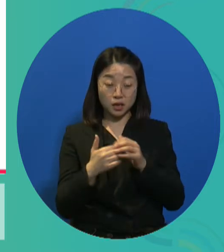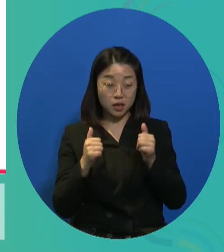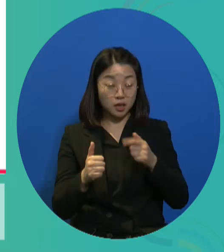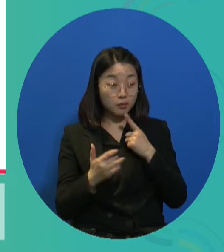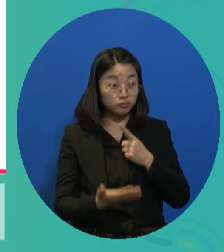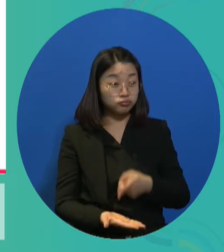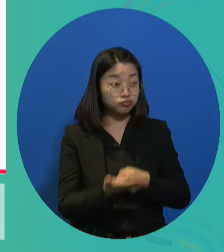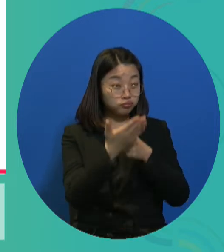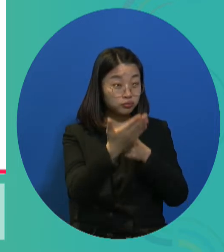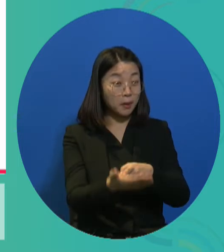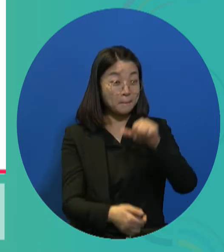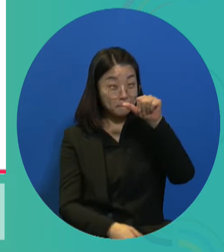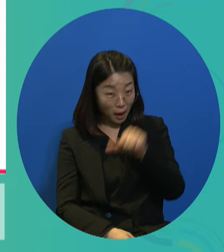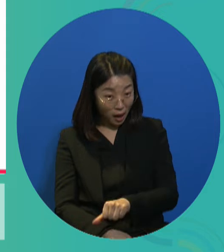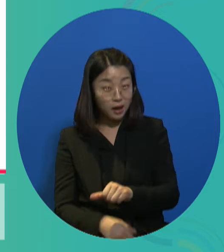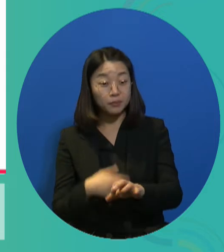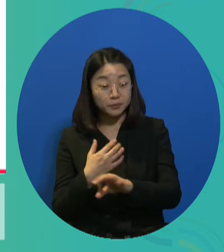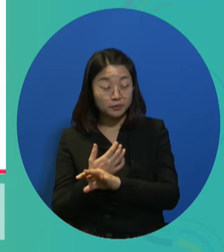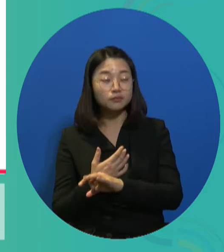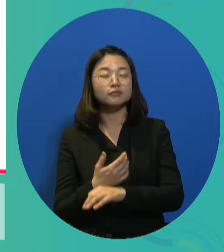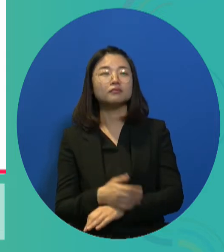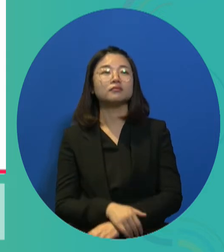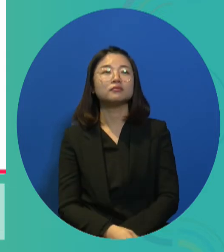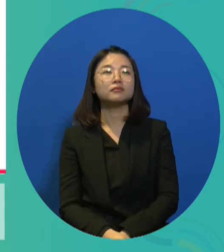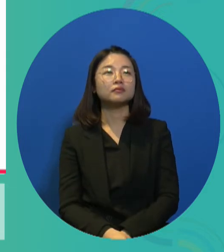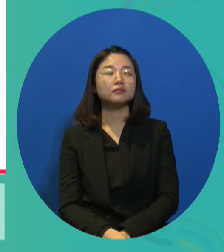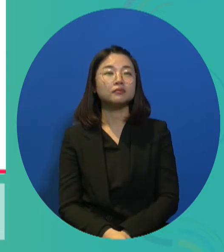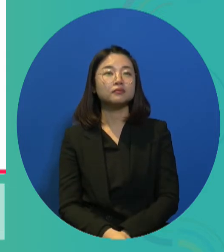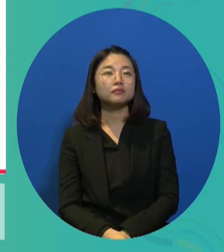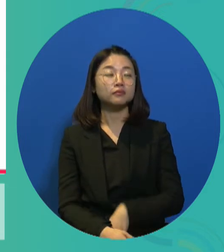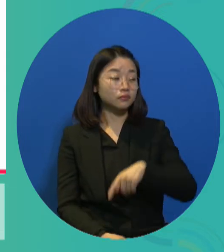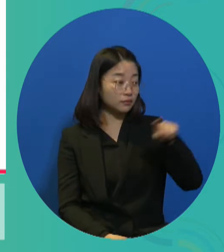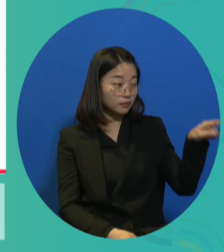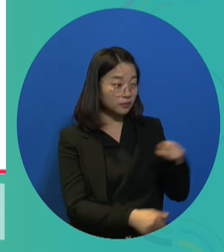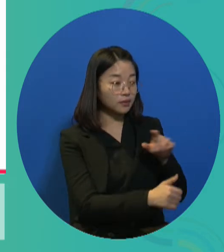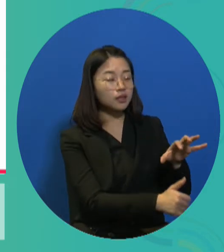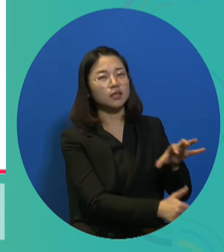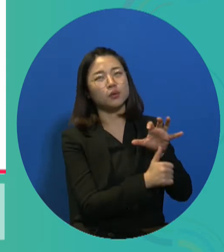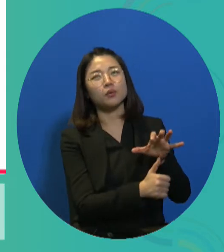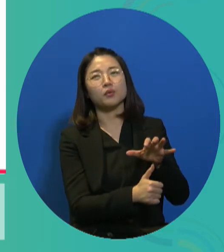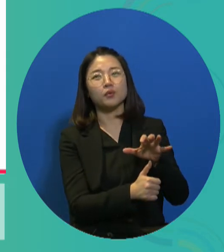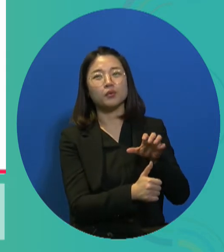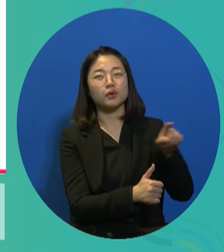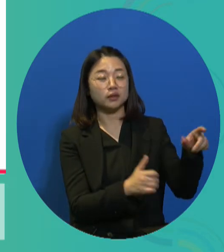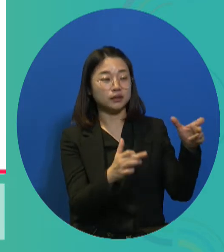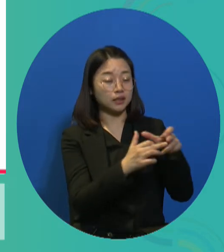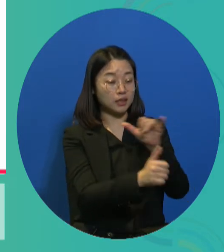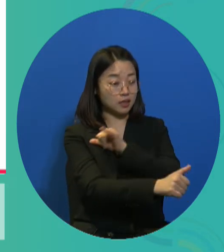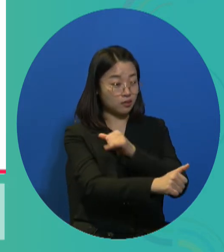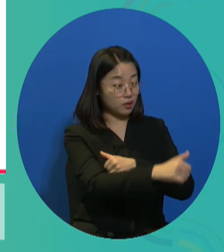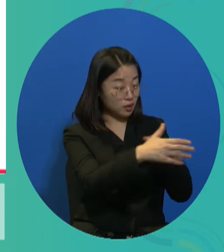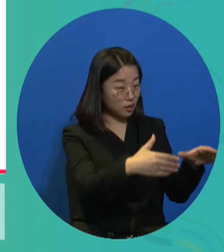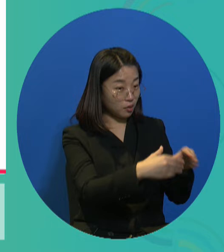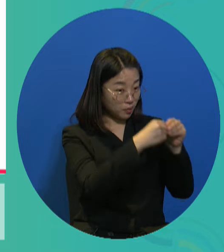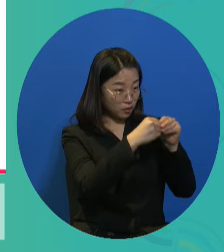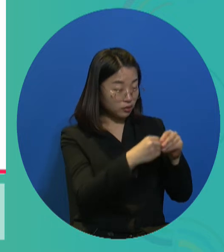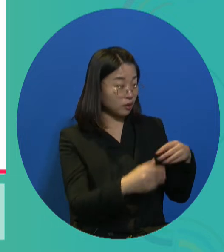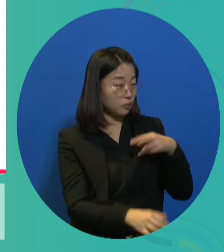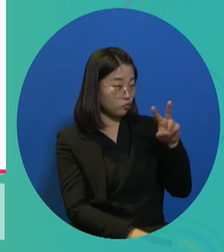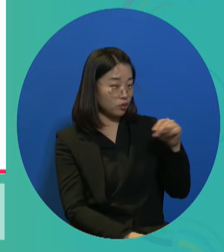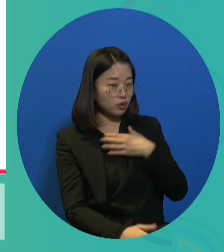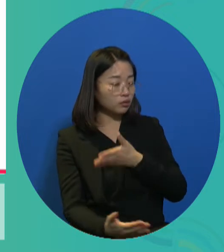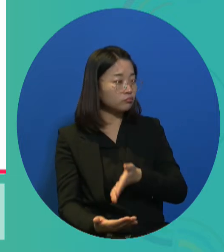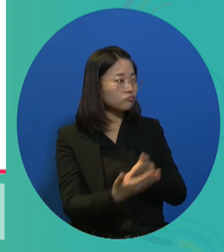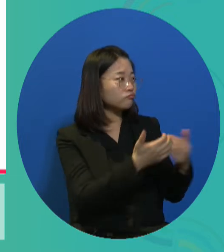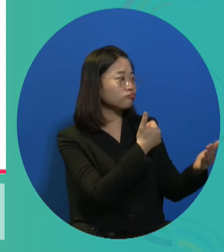remedies. However, if they fail to win in any legal cases or in any other measures, then these